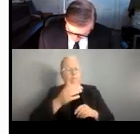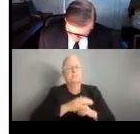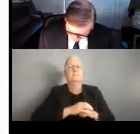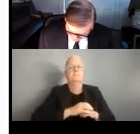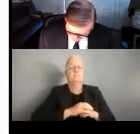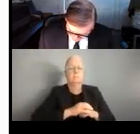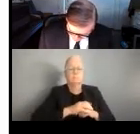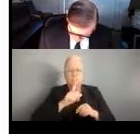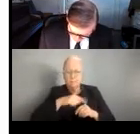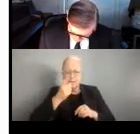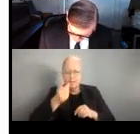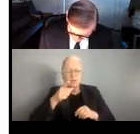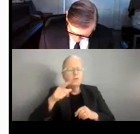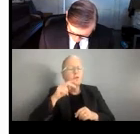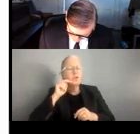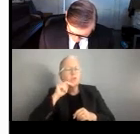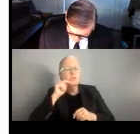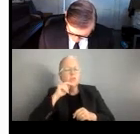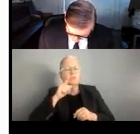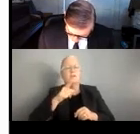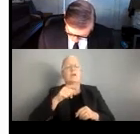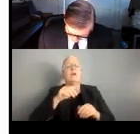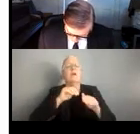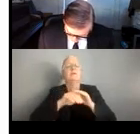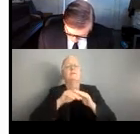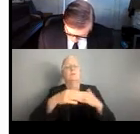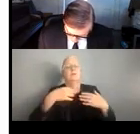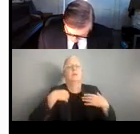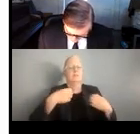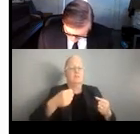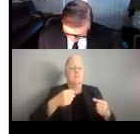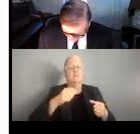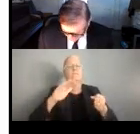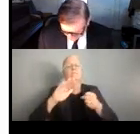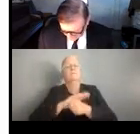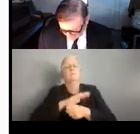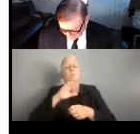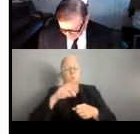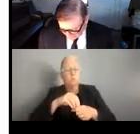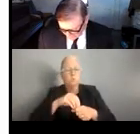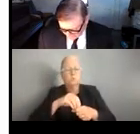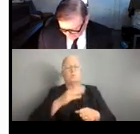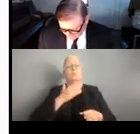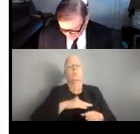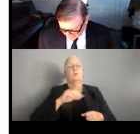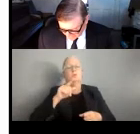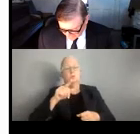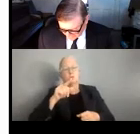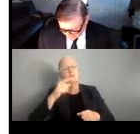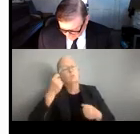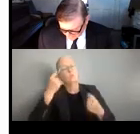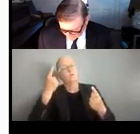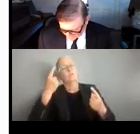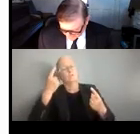Abubakar in Nigeria says access to healthcare, full inclusion, and create awareness and reasonable accommodation for